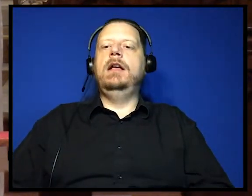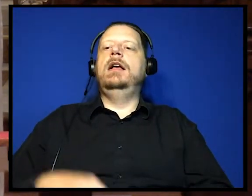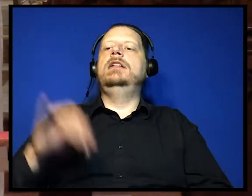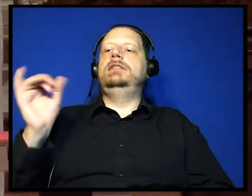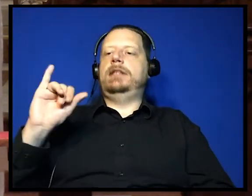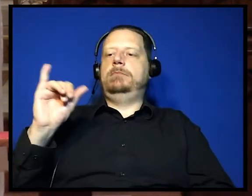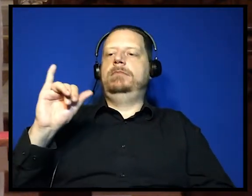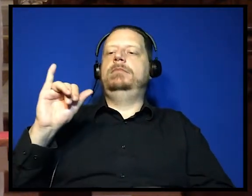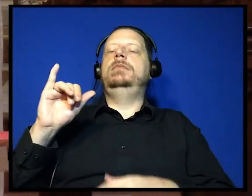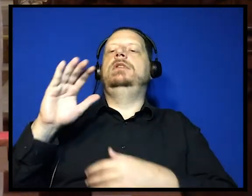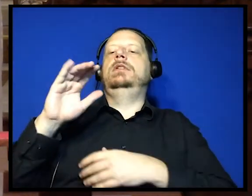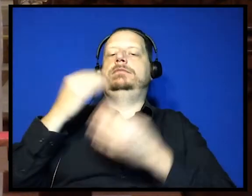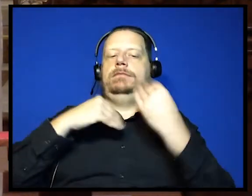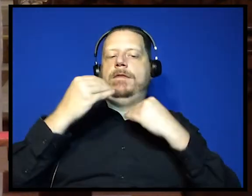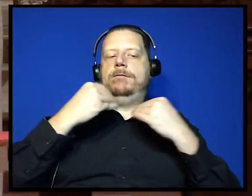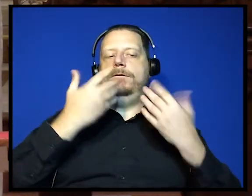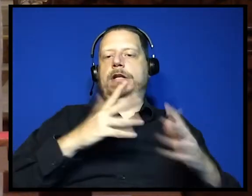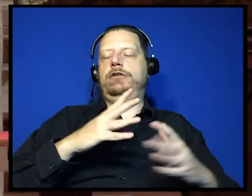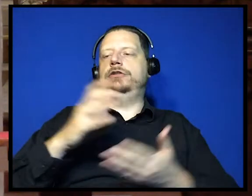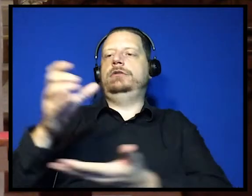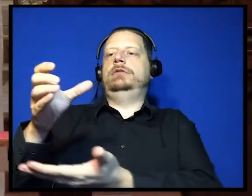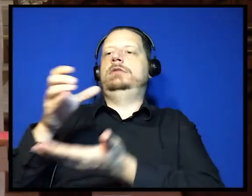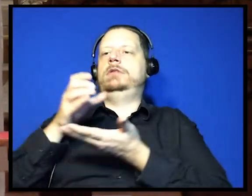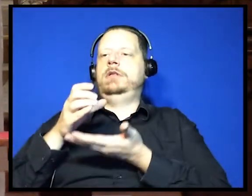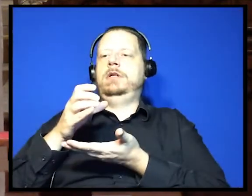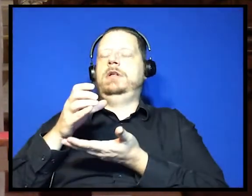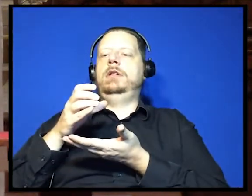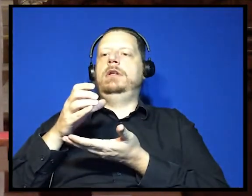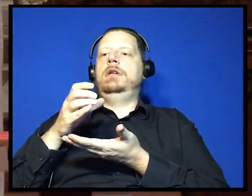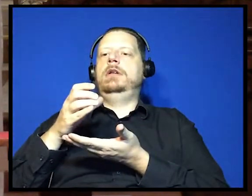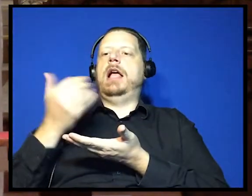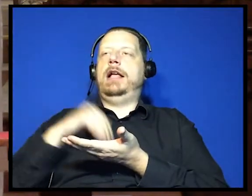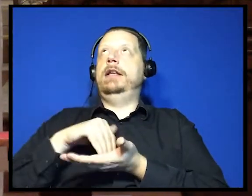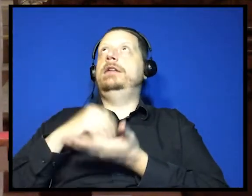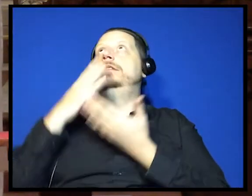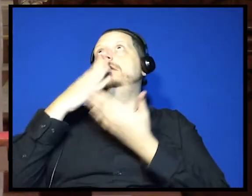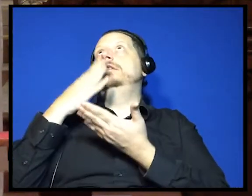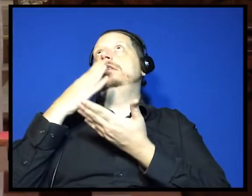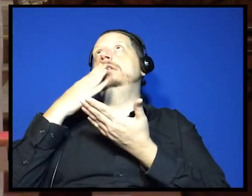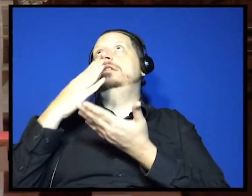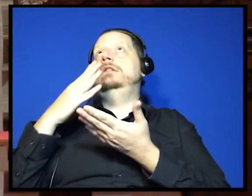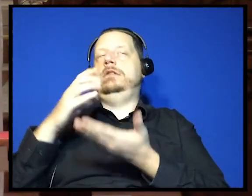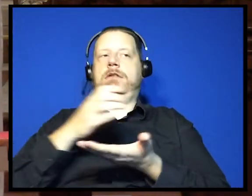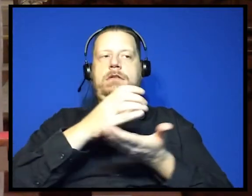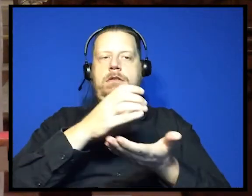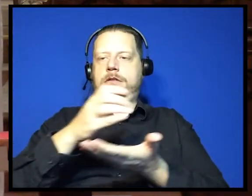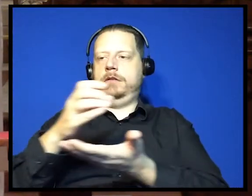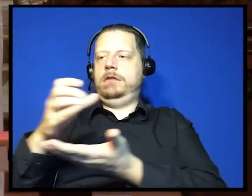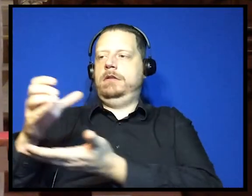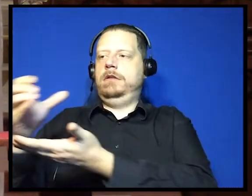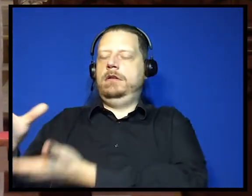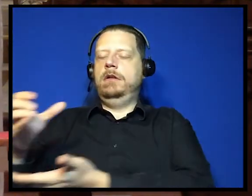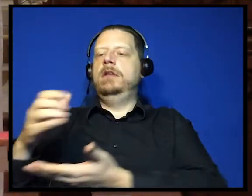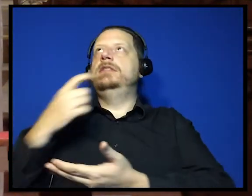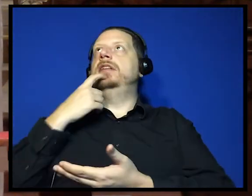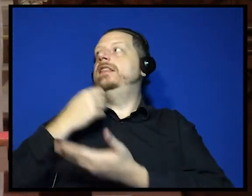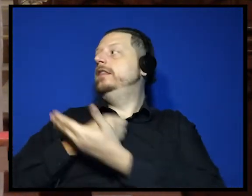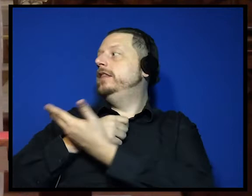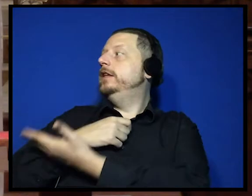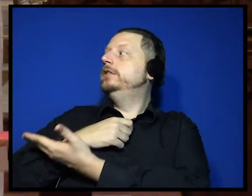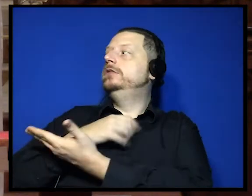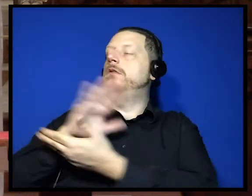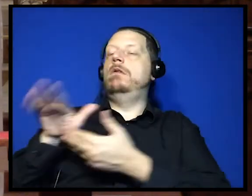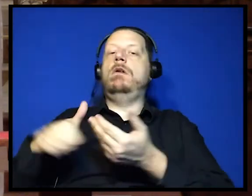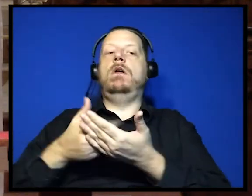In a similar way, when supper was ended, he took the chalice, and once more giving thanks, he gave it to his disciples, saying, "Take